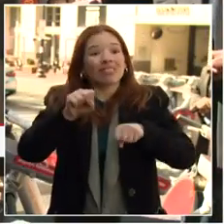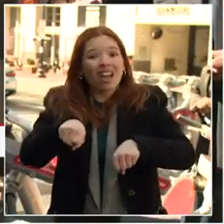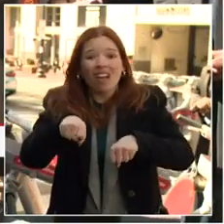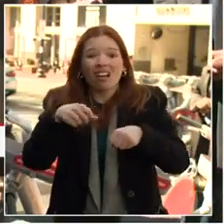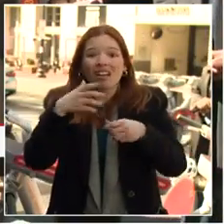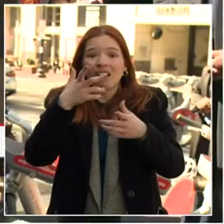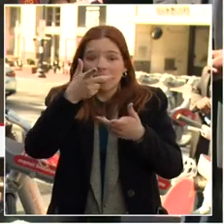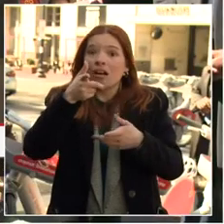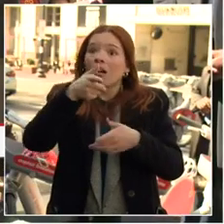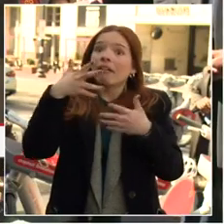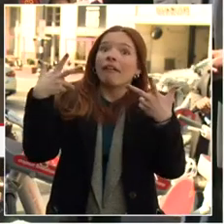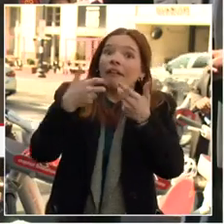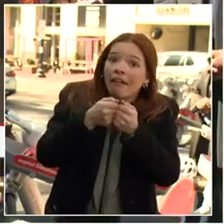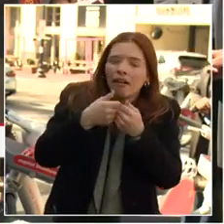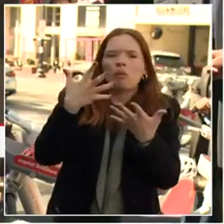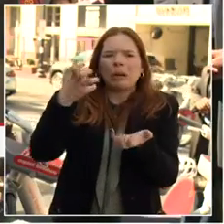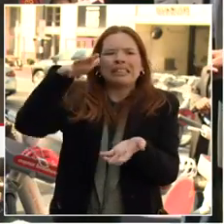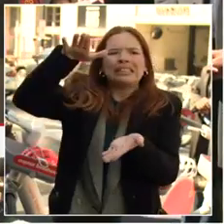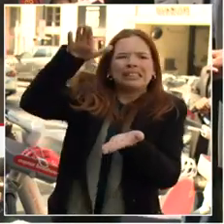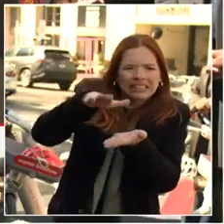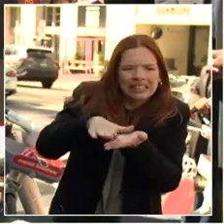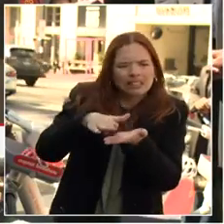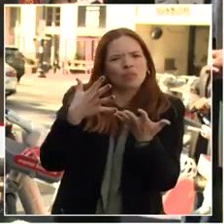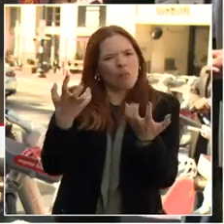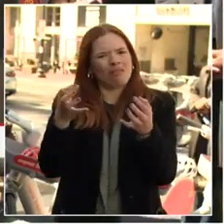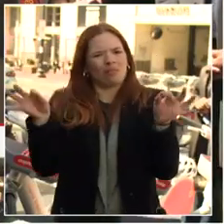safer and also more confident while riding.